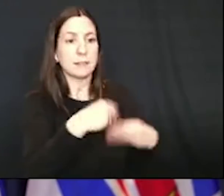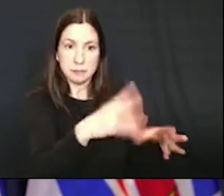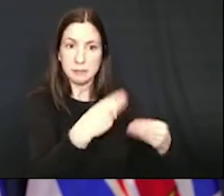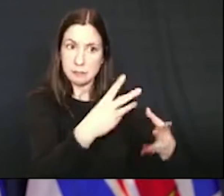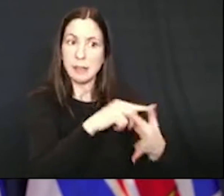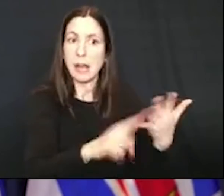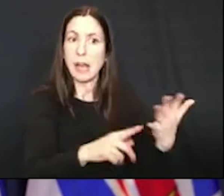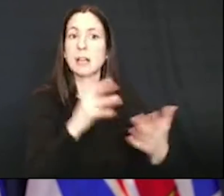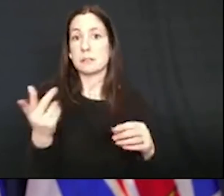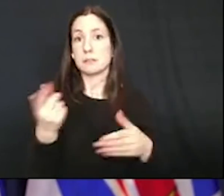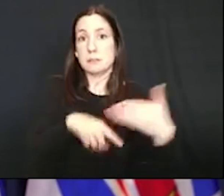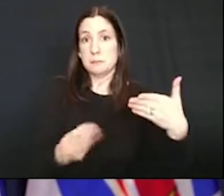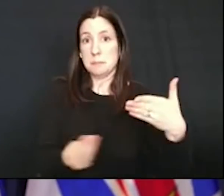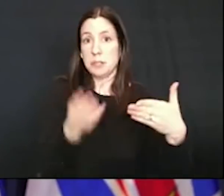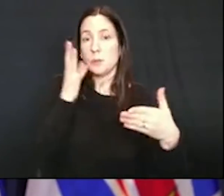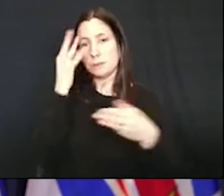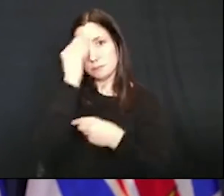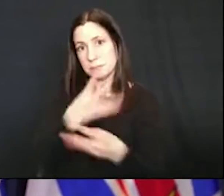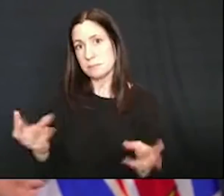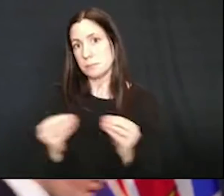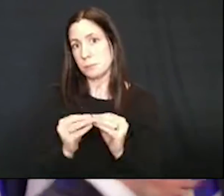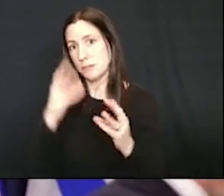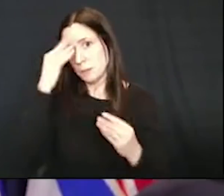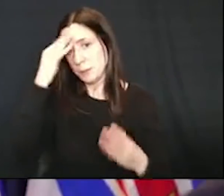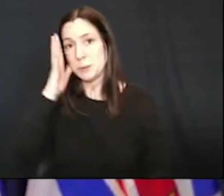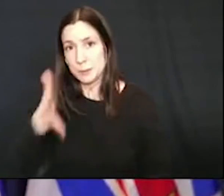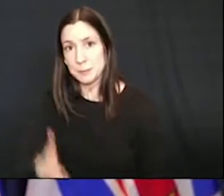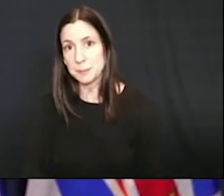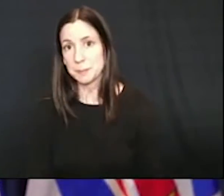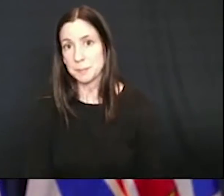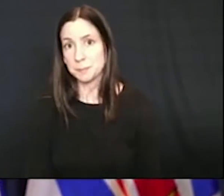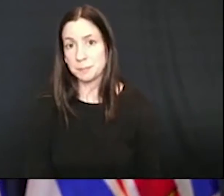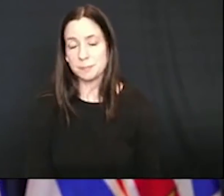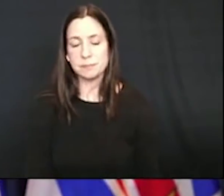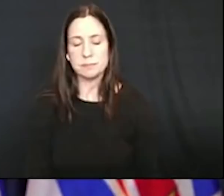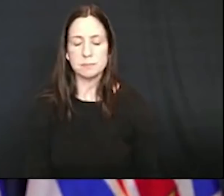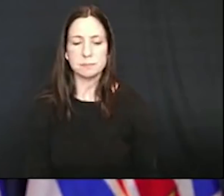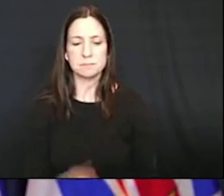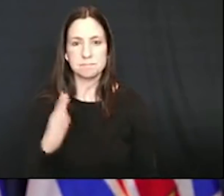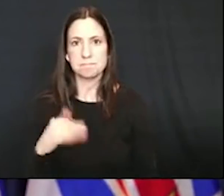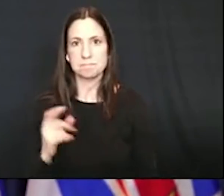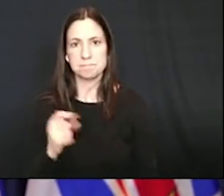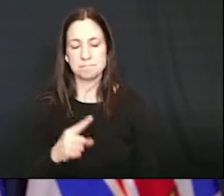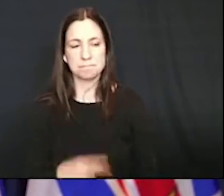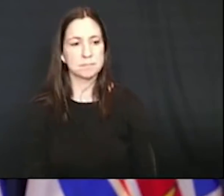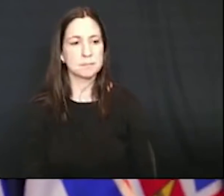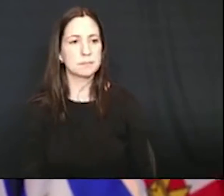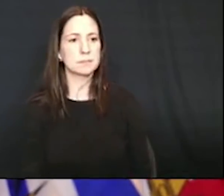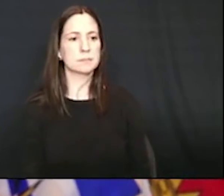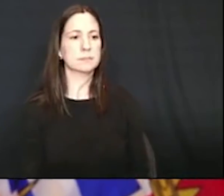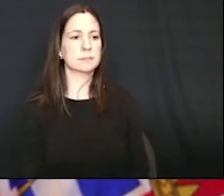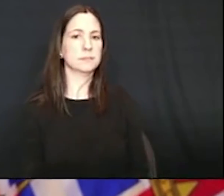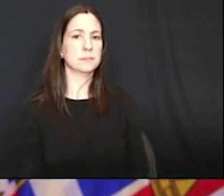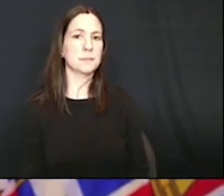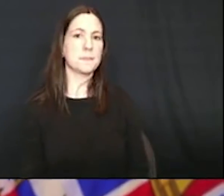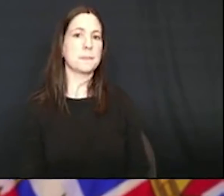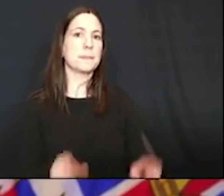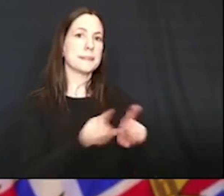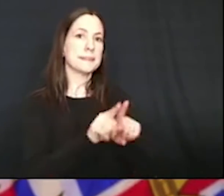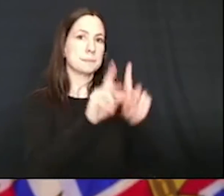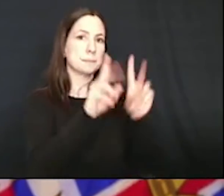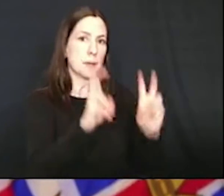information, and we'll be providing that next Monday. Richard Zussman, Global News. To stay on this theme,